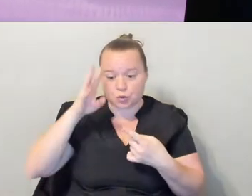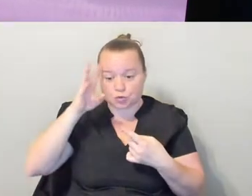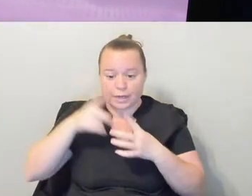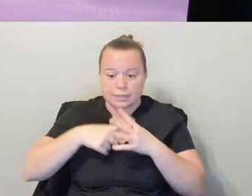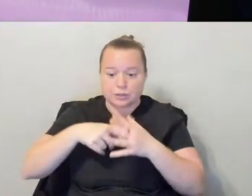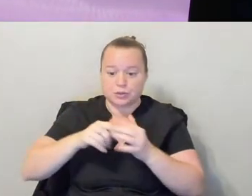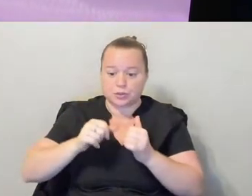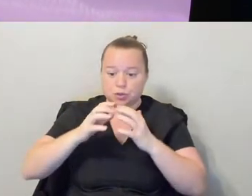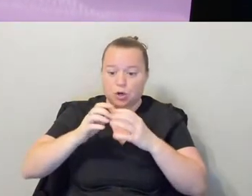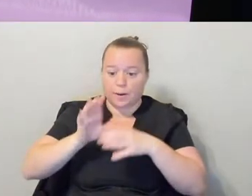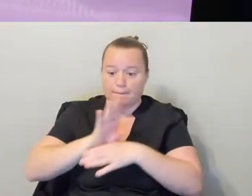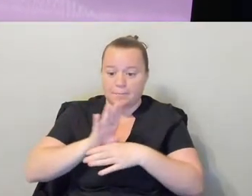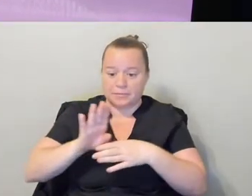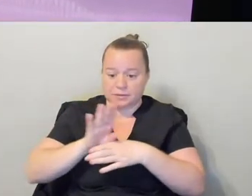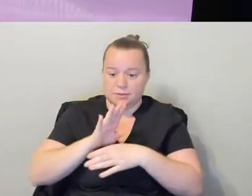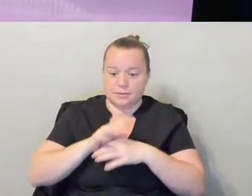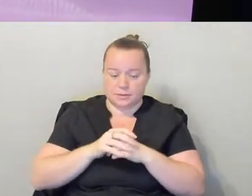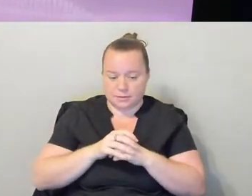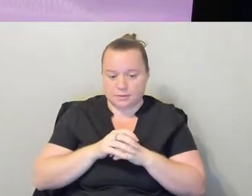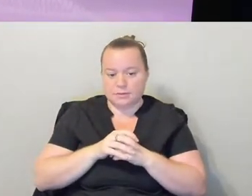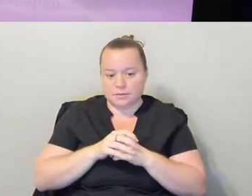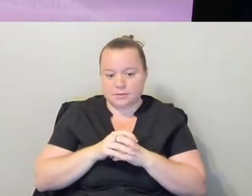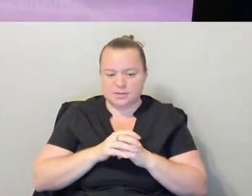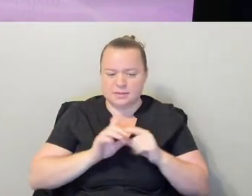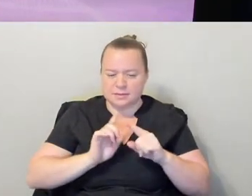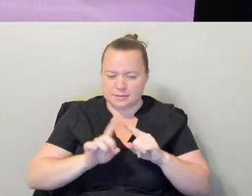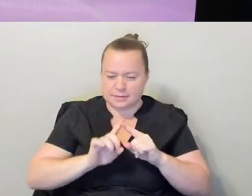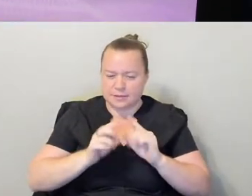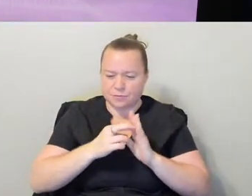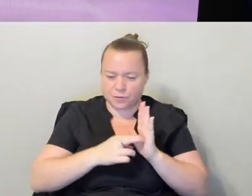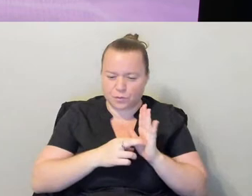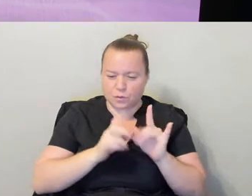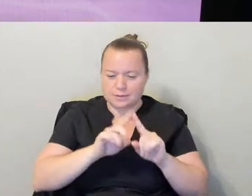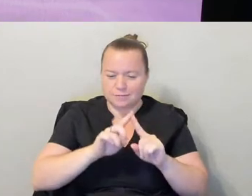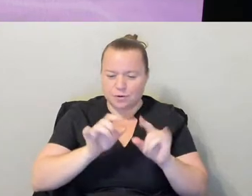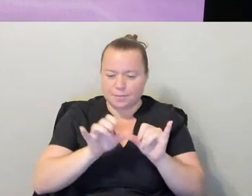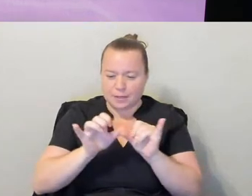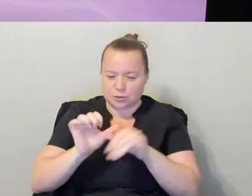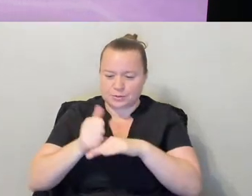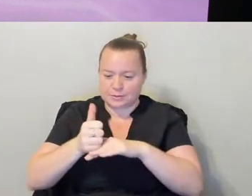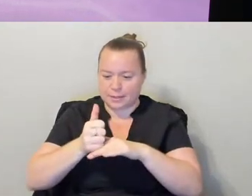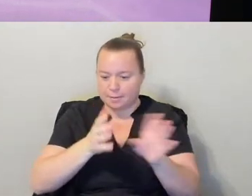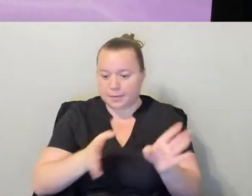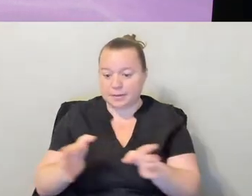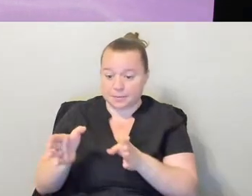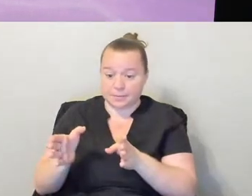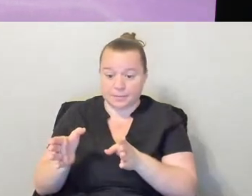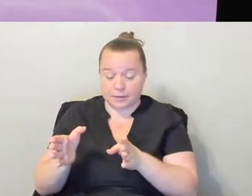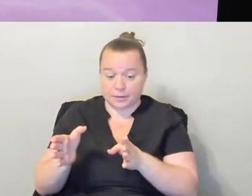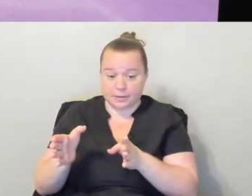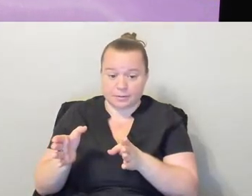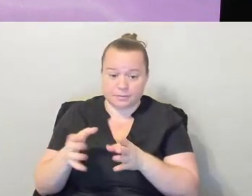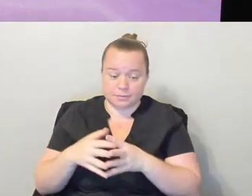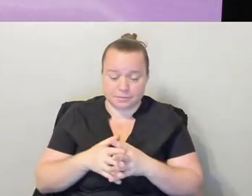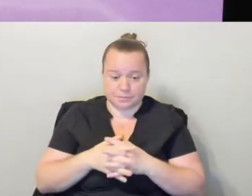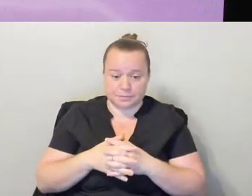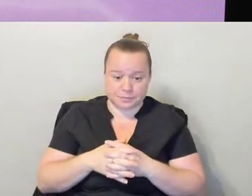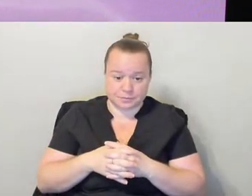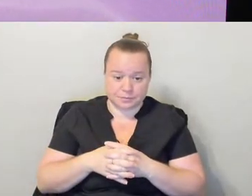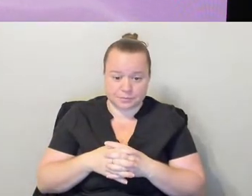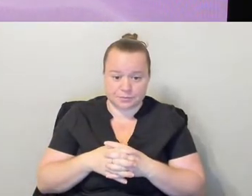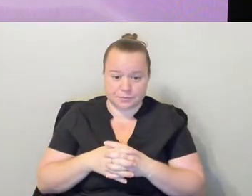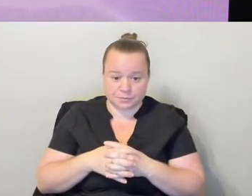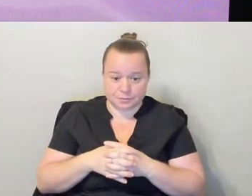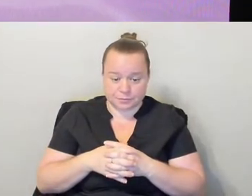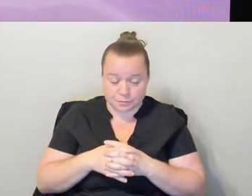become entrepreneurs. So all these measures are already in the plans. And therefore, I would encourage the audience,